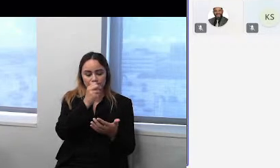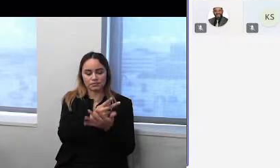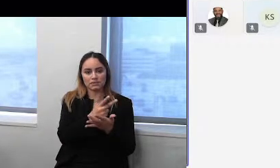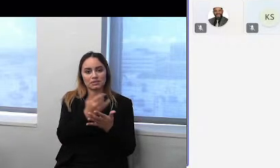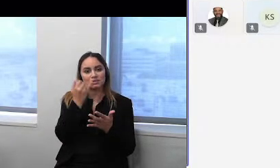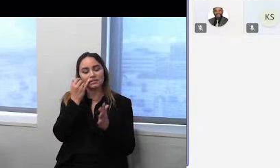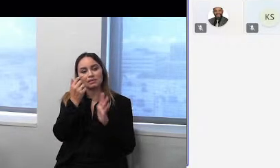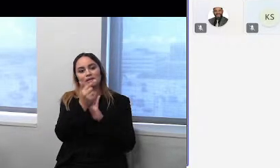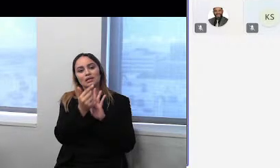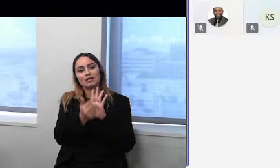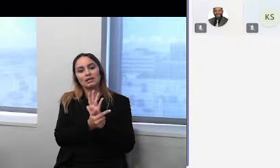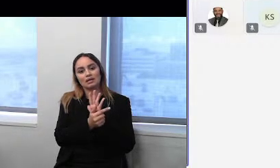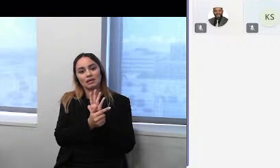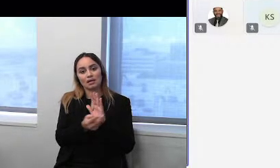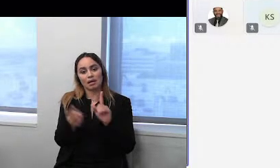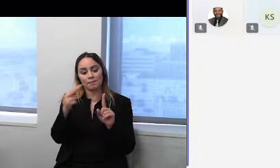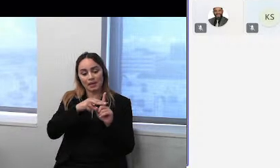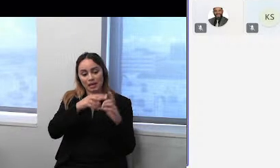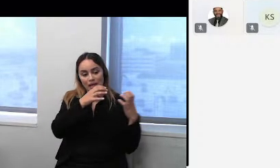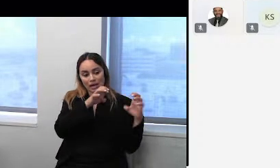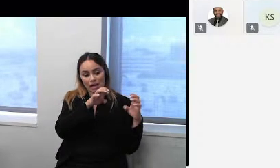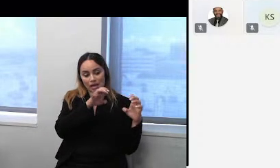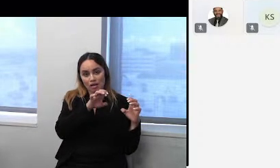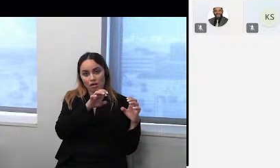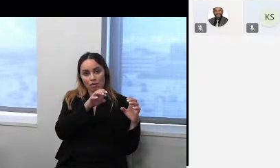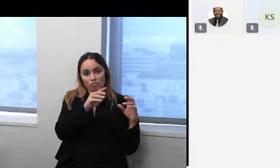to those numbers.